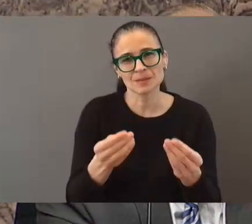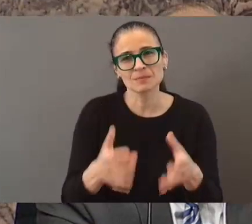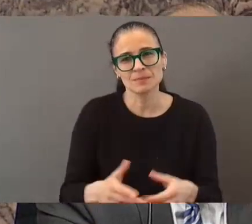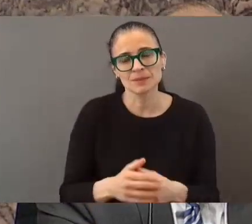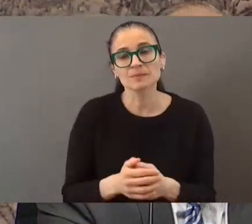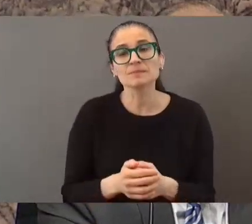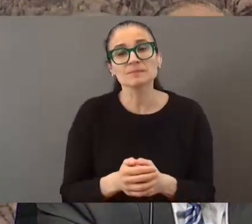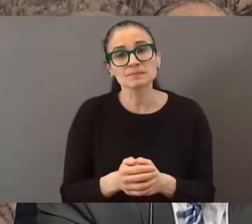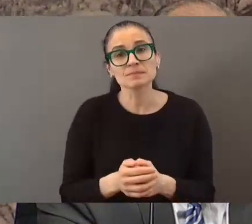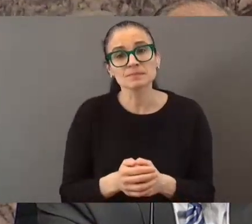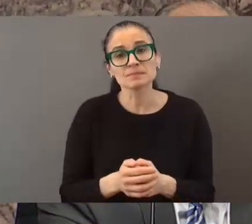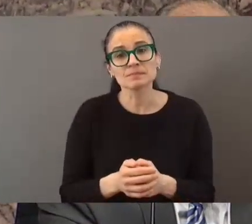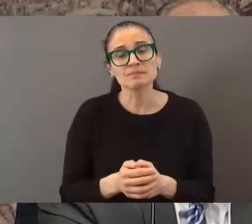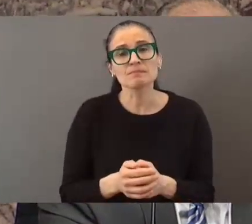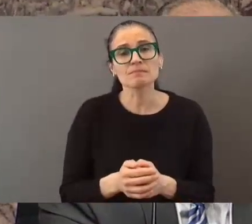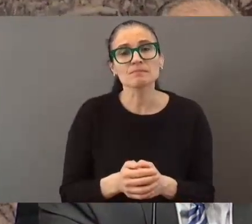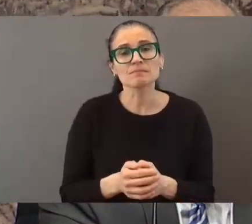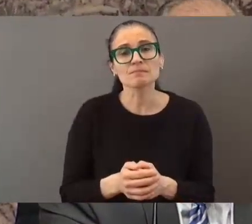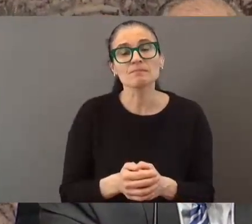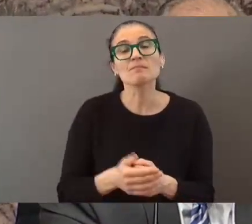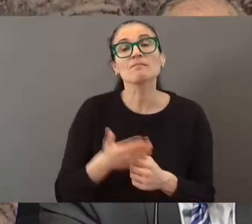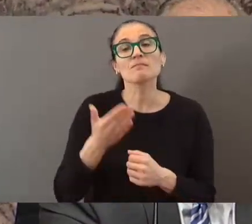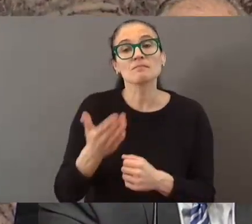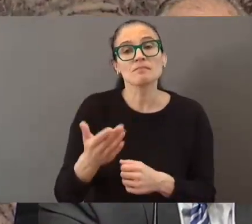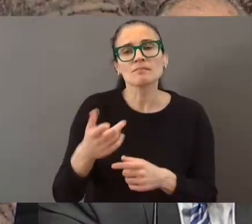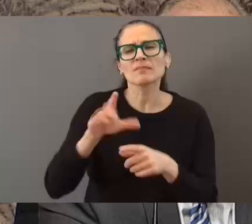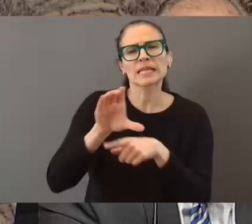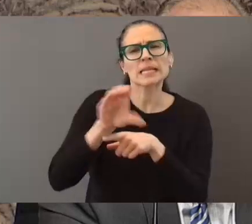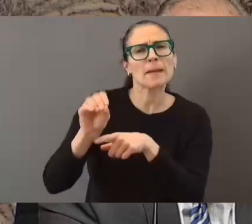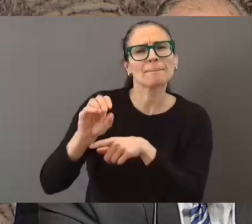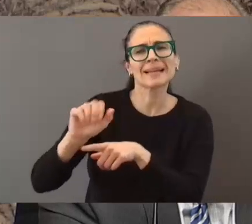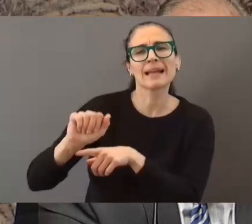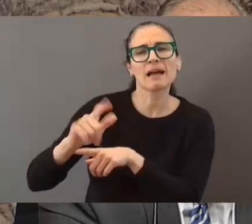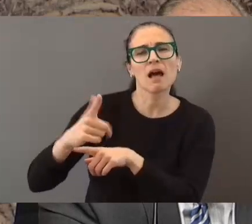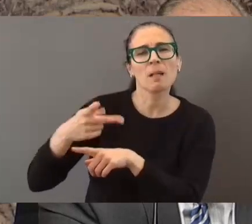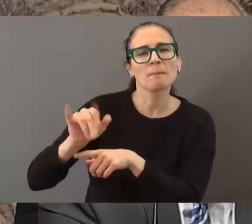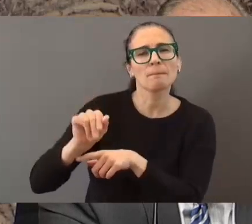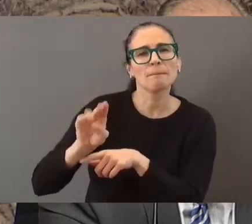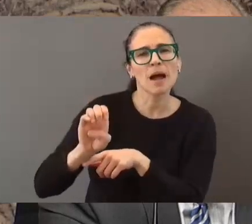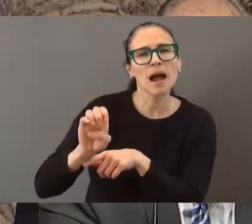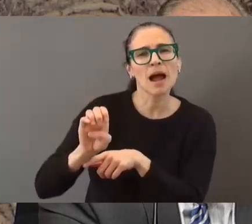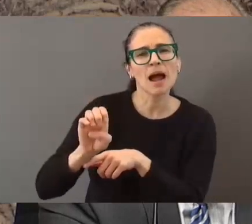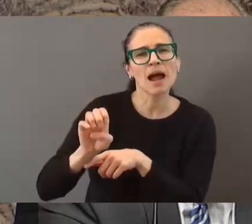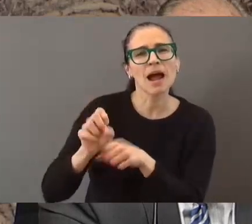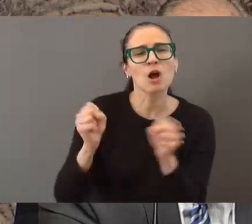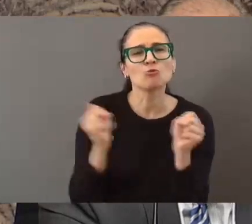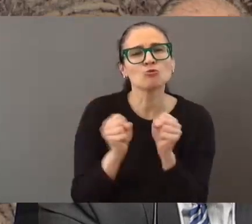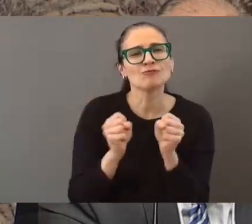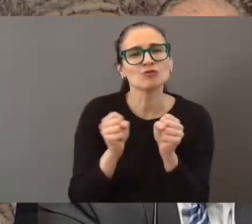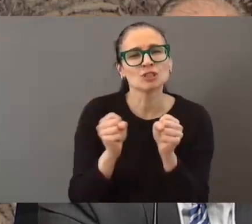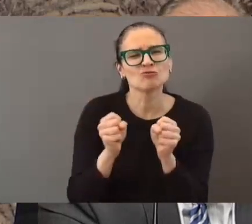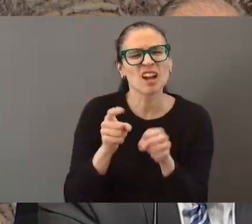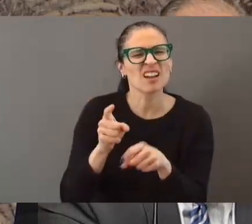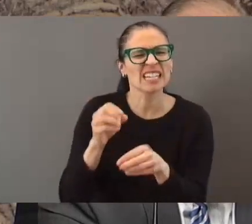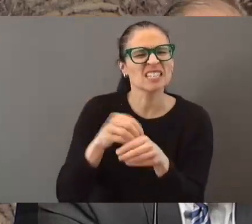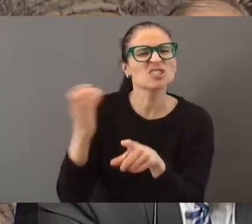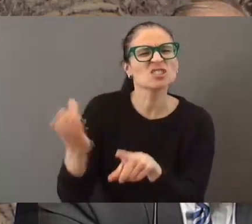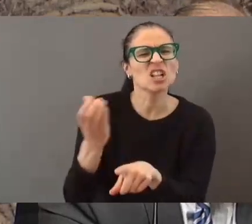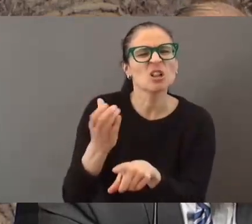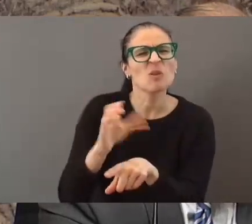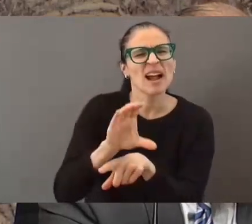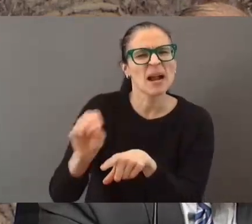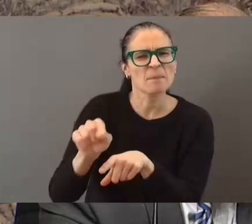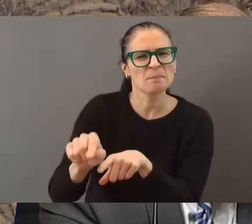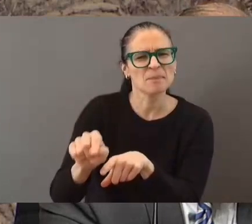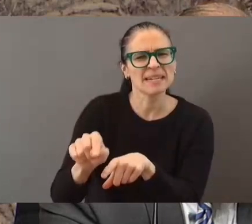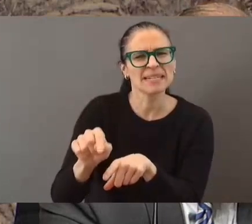in Chilliwack, surrounded by shelters, supportive housing, and an overdose prevention site. Every day,